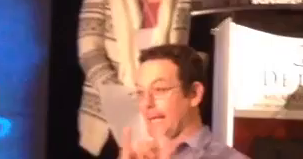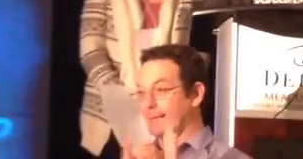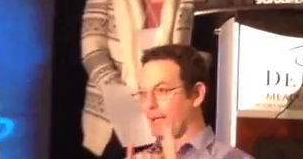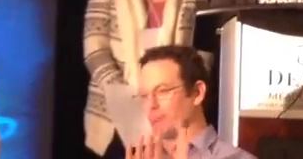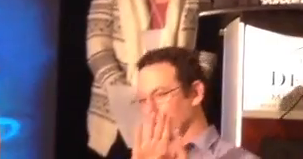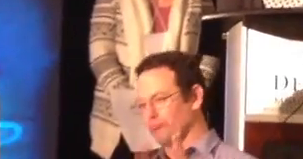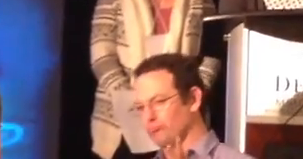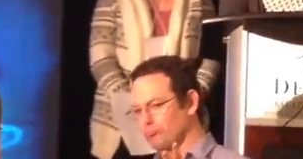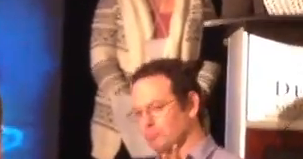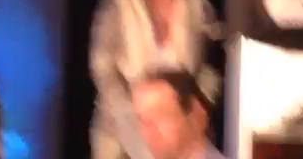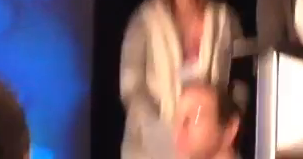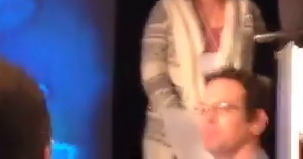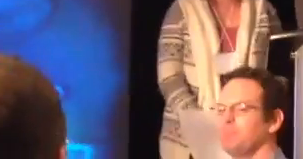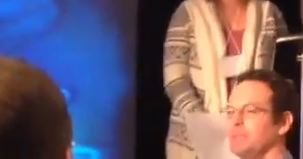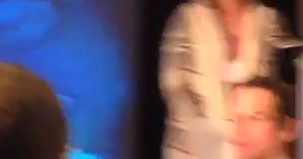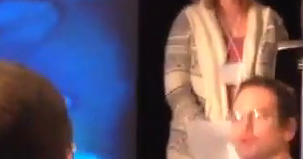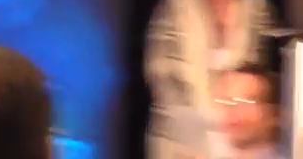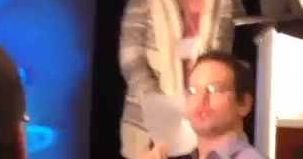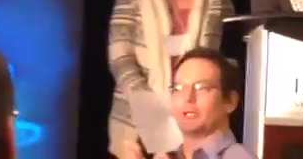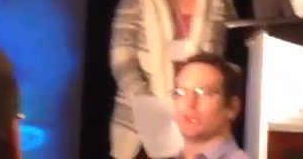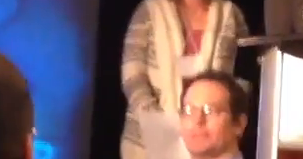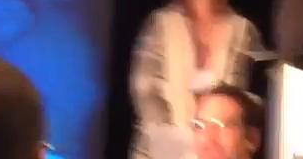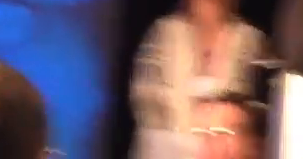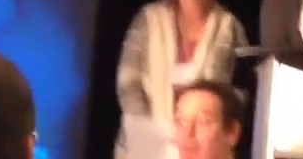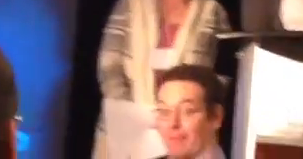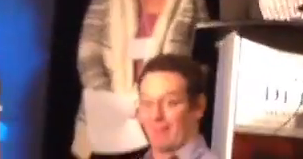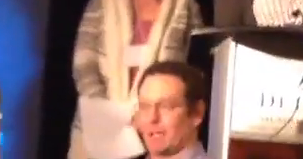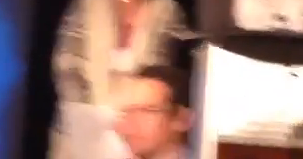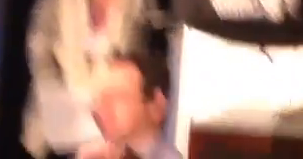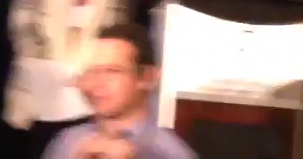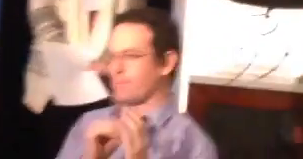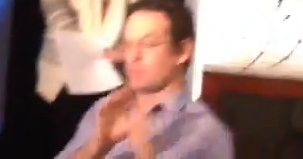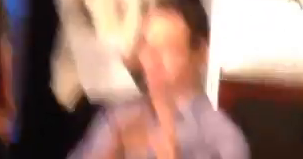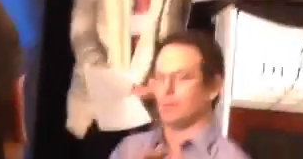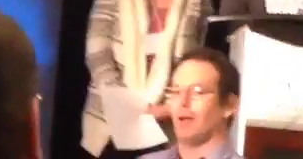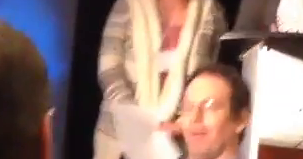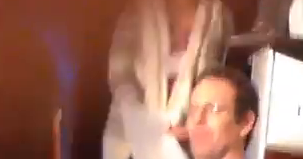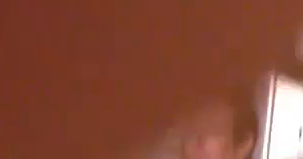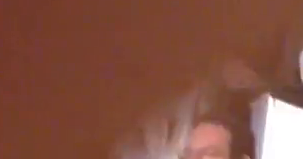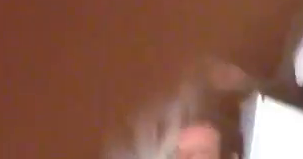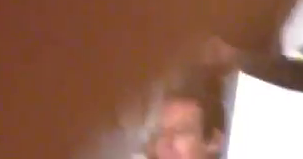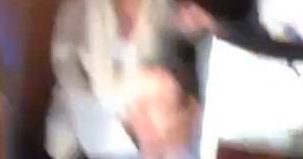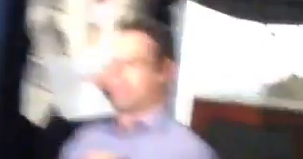needed. It's this discomfort that precedes transformation.